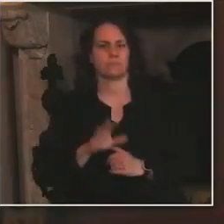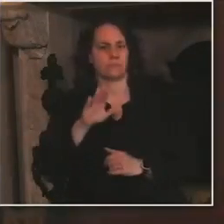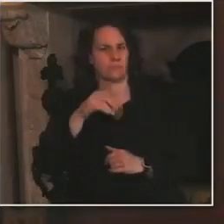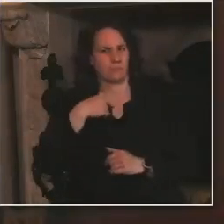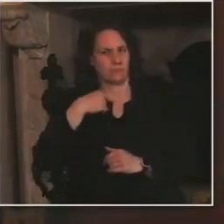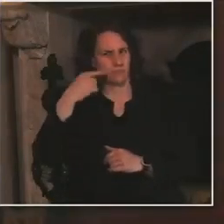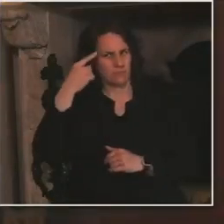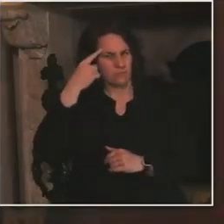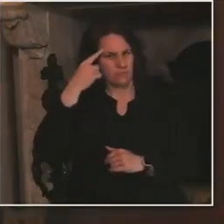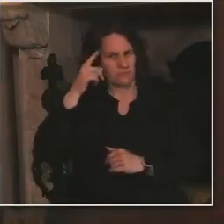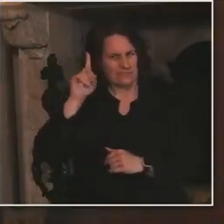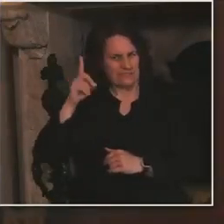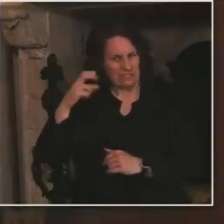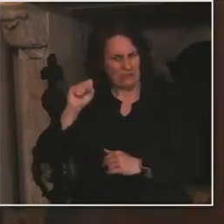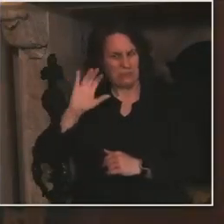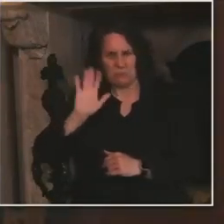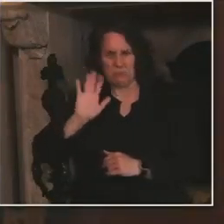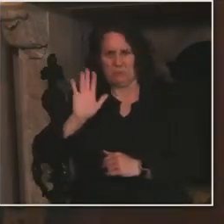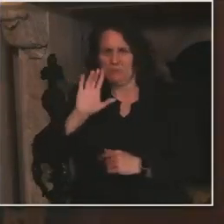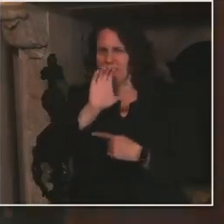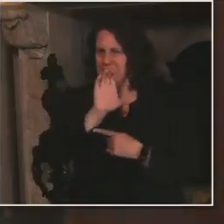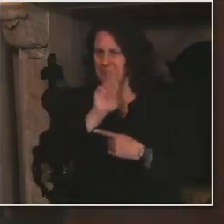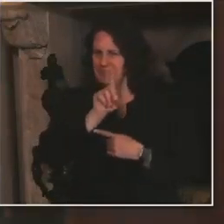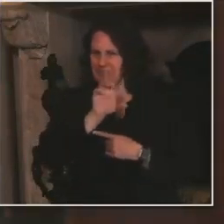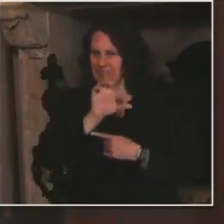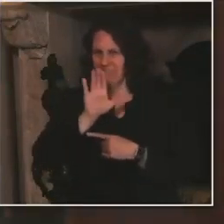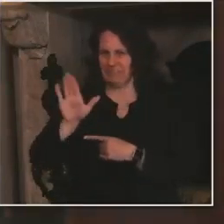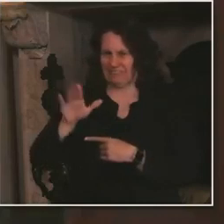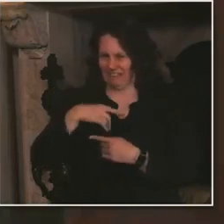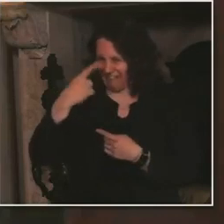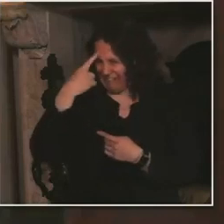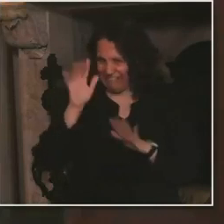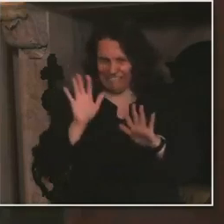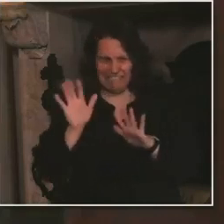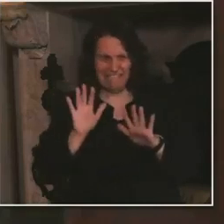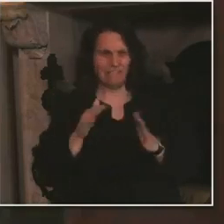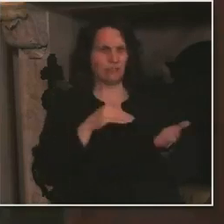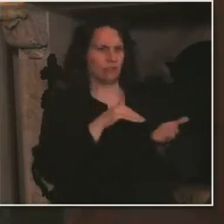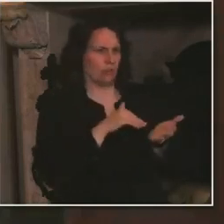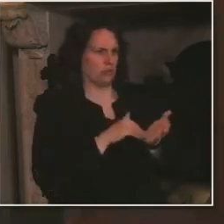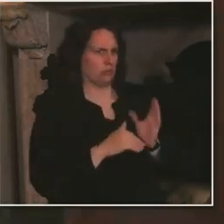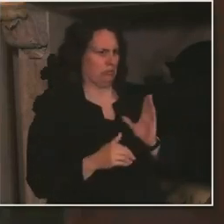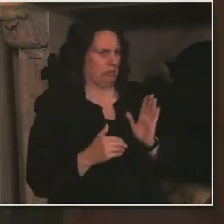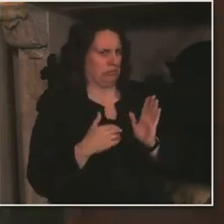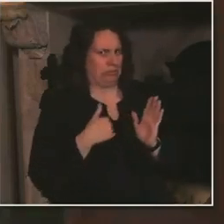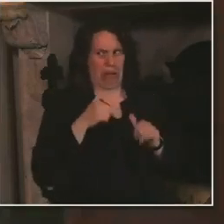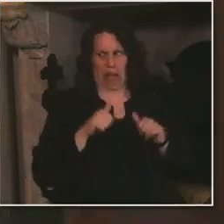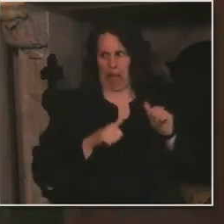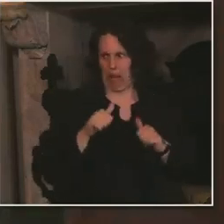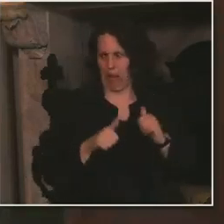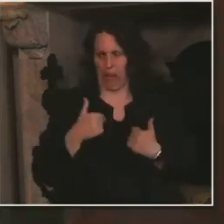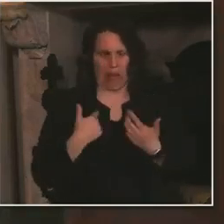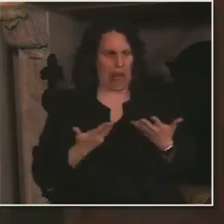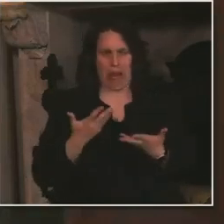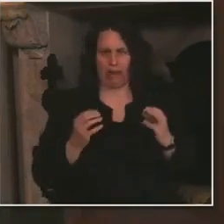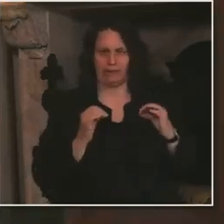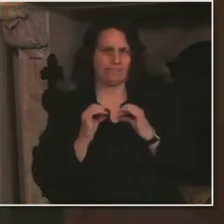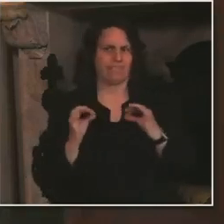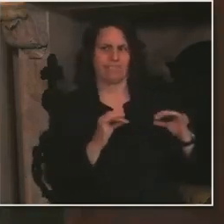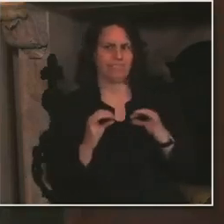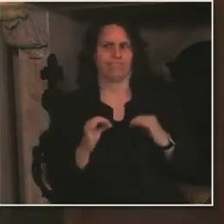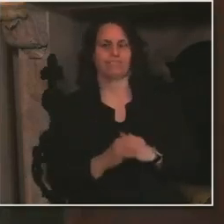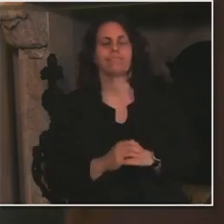get back to you if you want to contact the media line. Let us follow up with you. I think it probably was a person from CDC who we did request